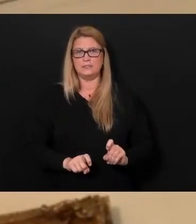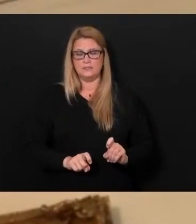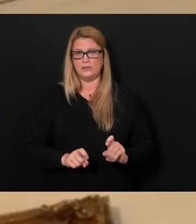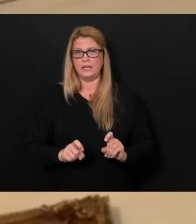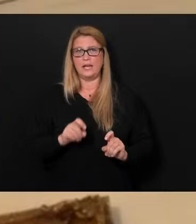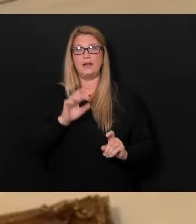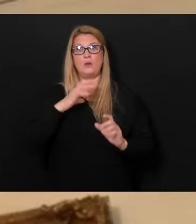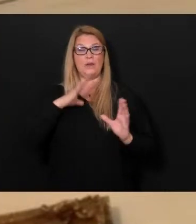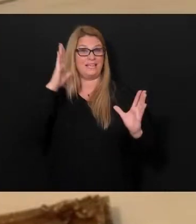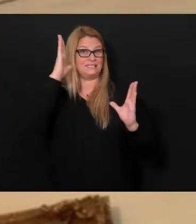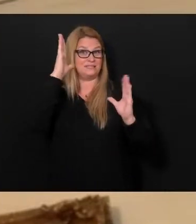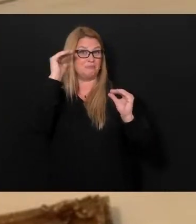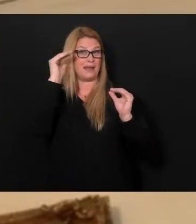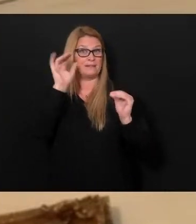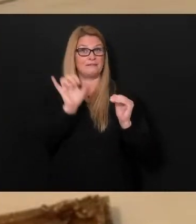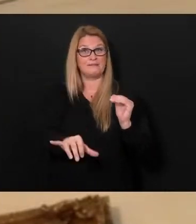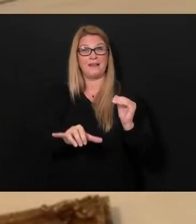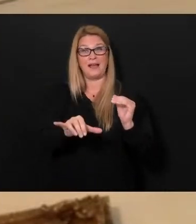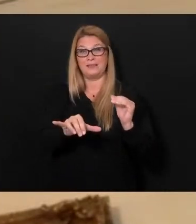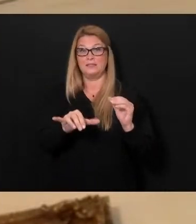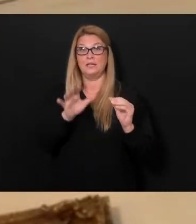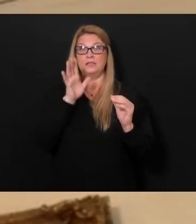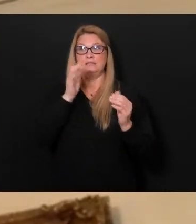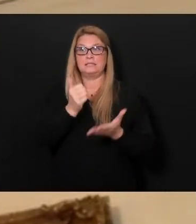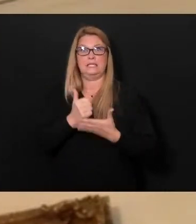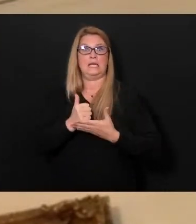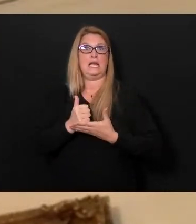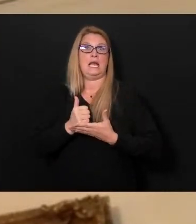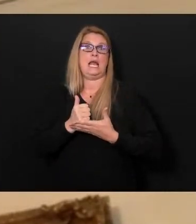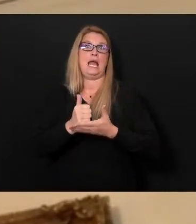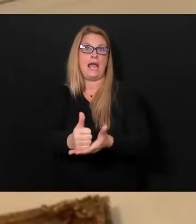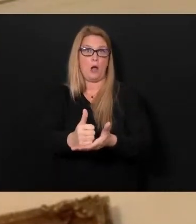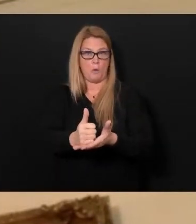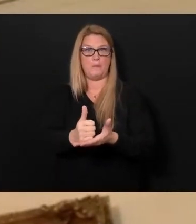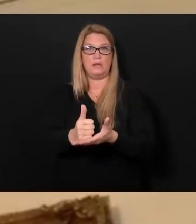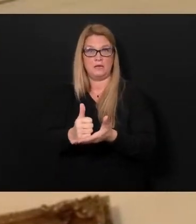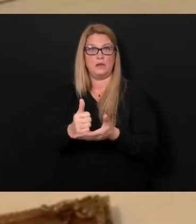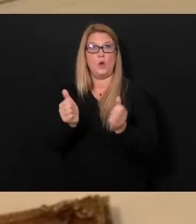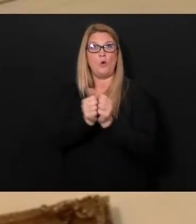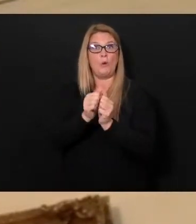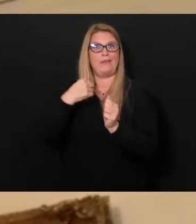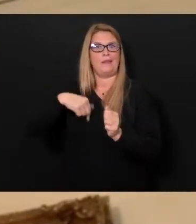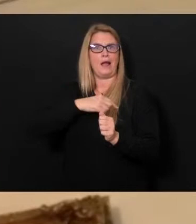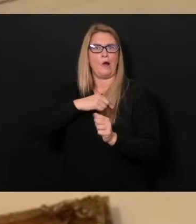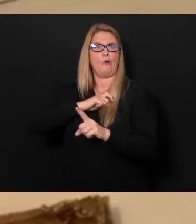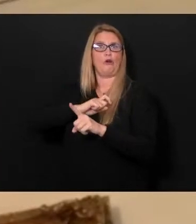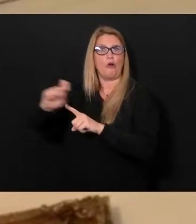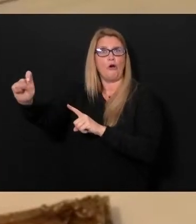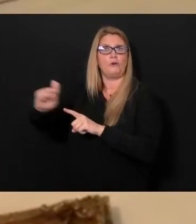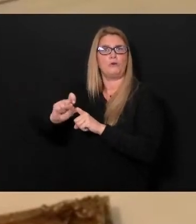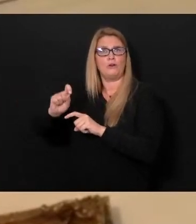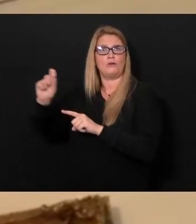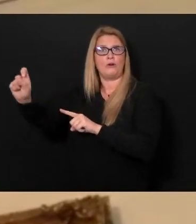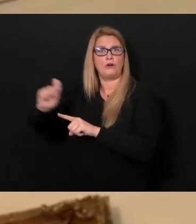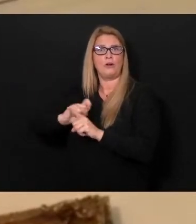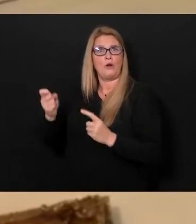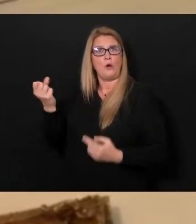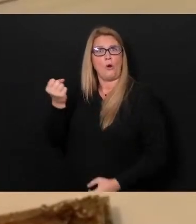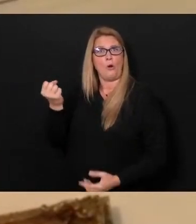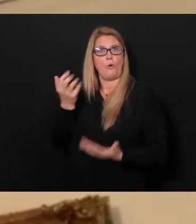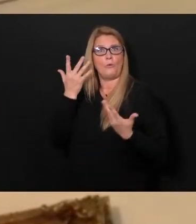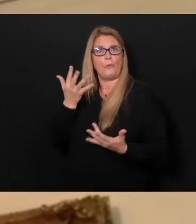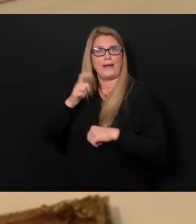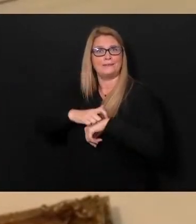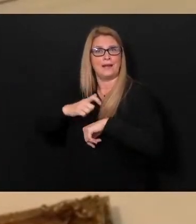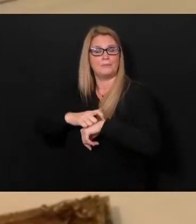We expect this to take a lot of the telephone load off of our local health departments. Please be patient with those folks. They're